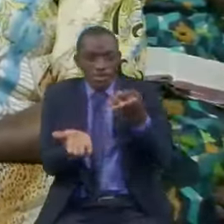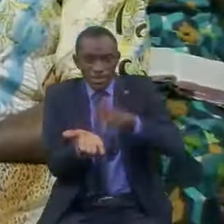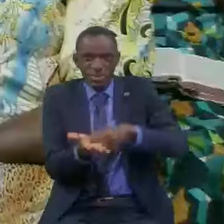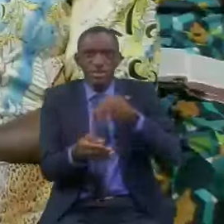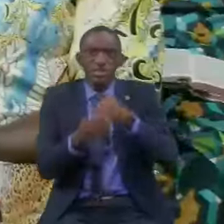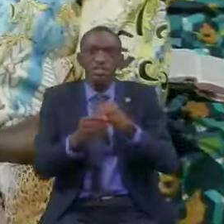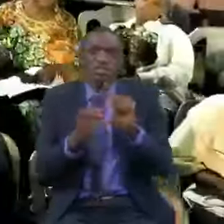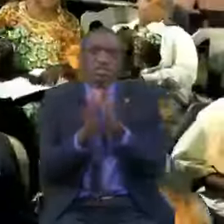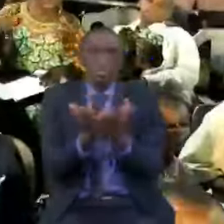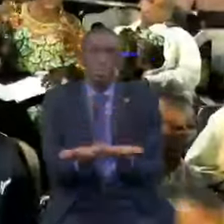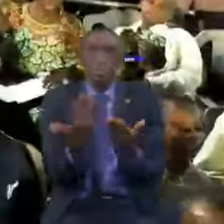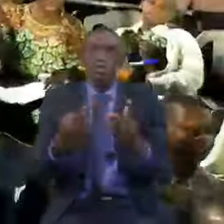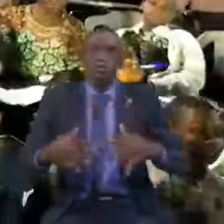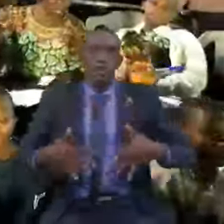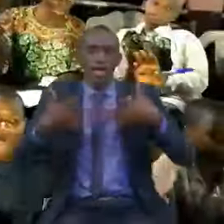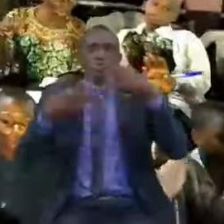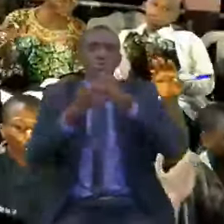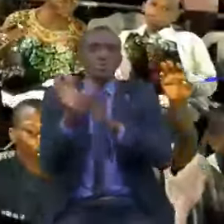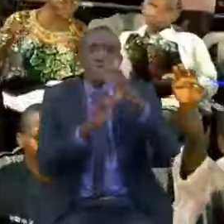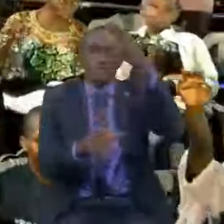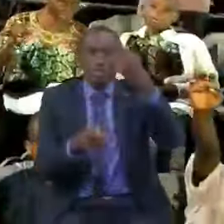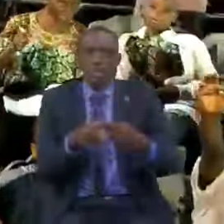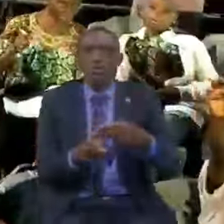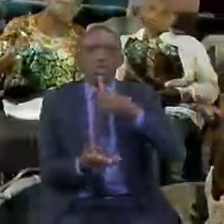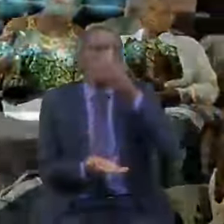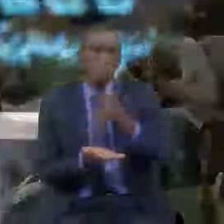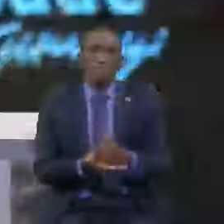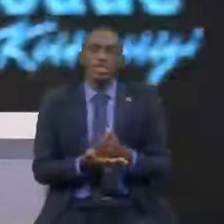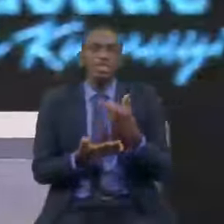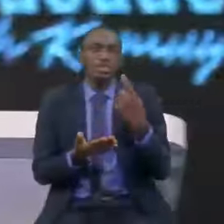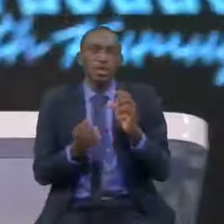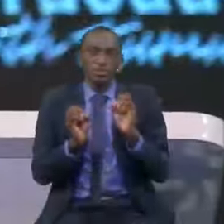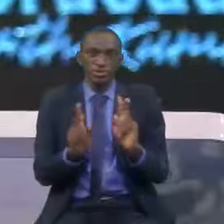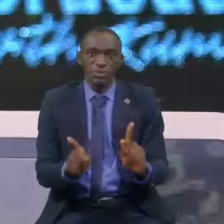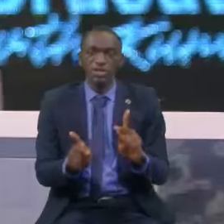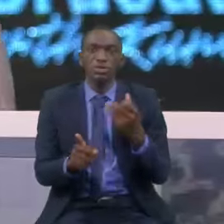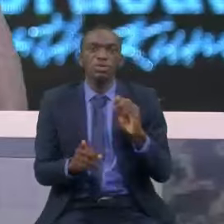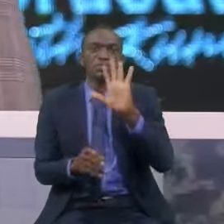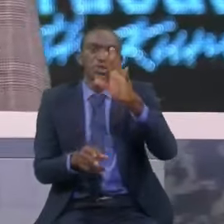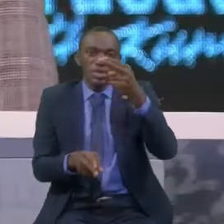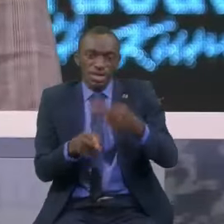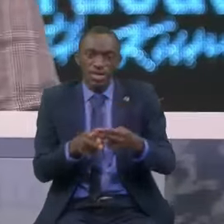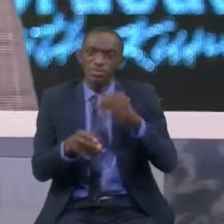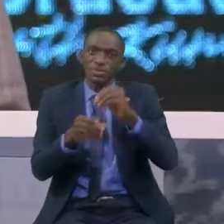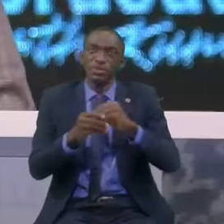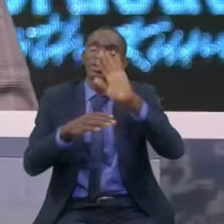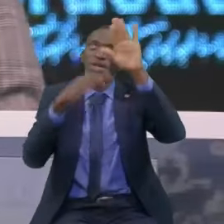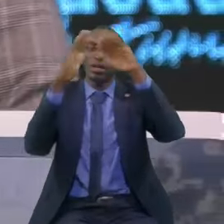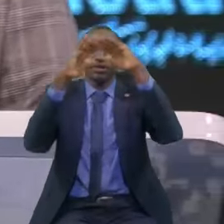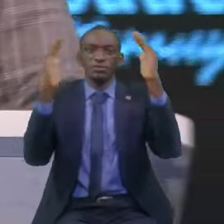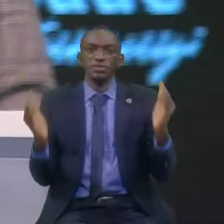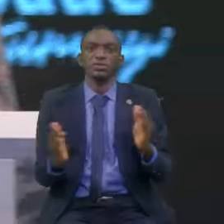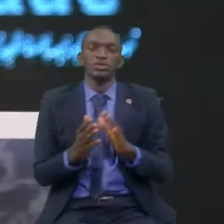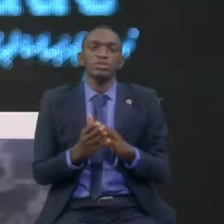in Jesus' name. The privilege of your name in heaven. Look at number